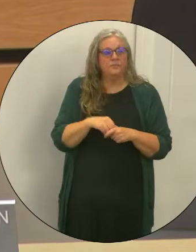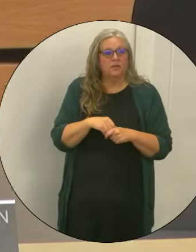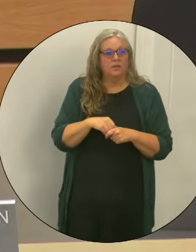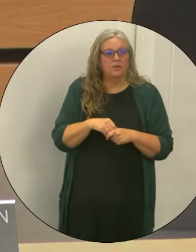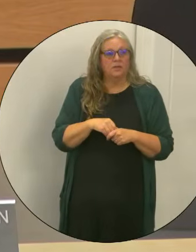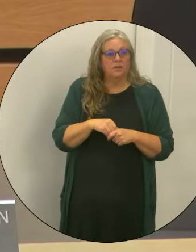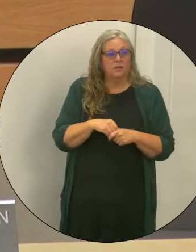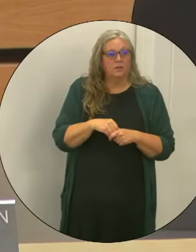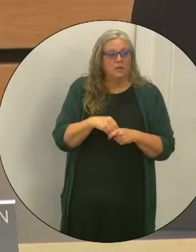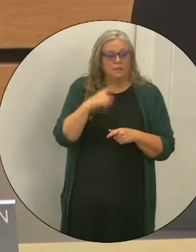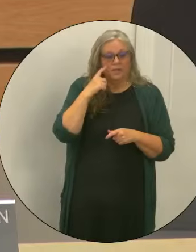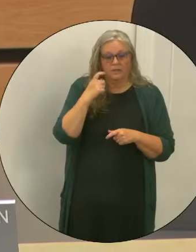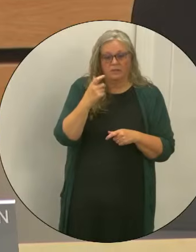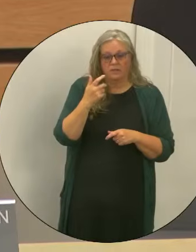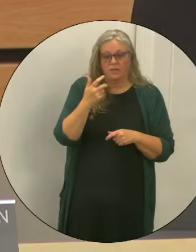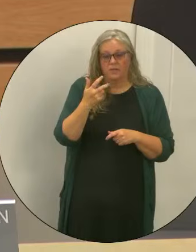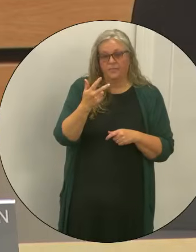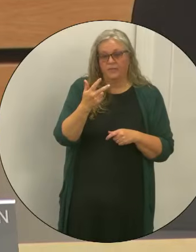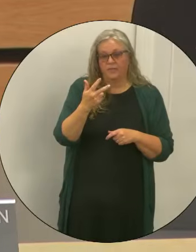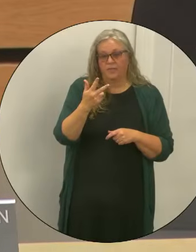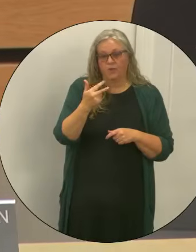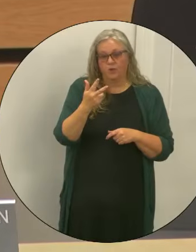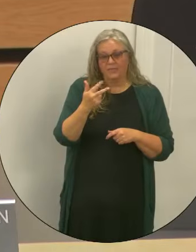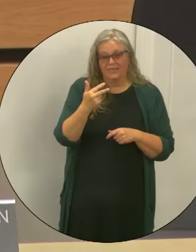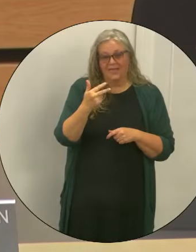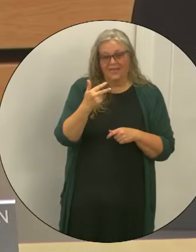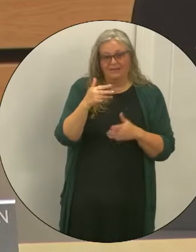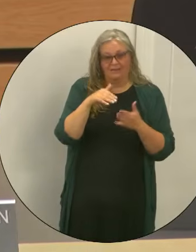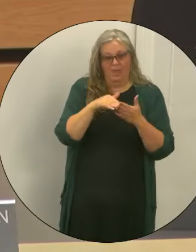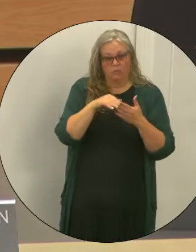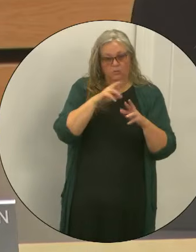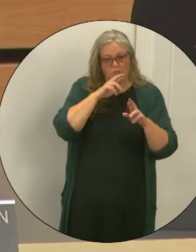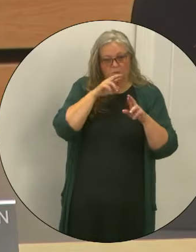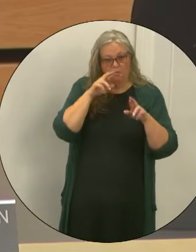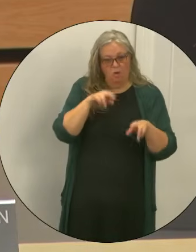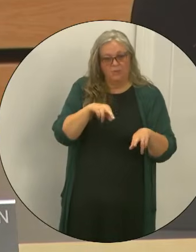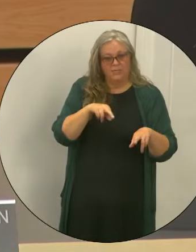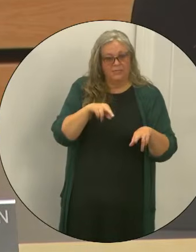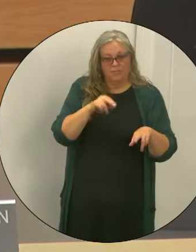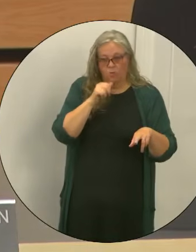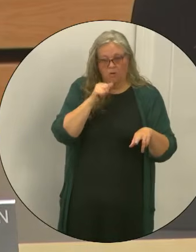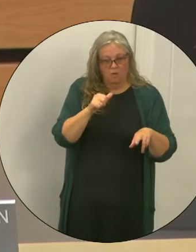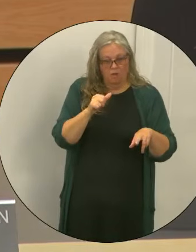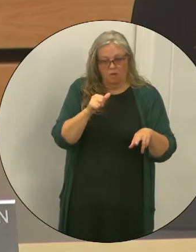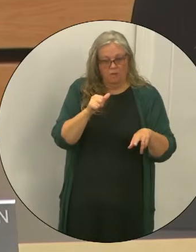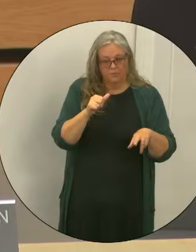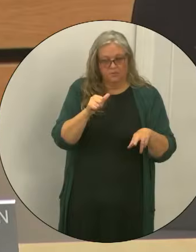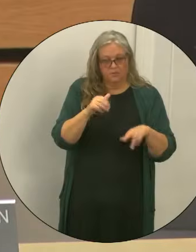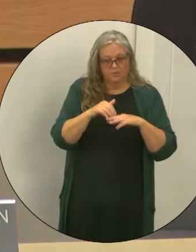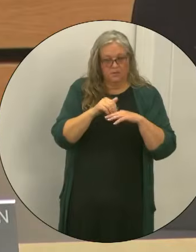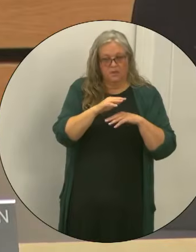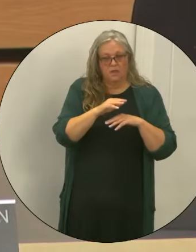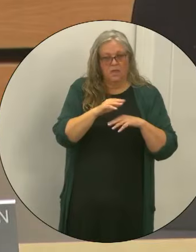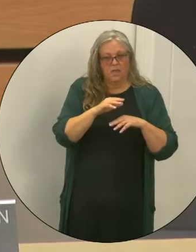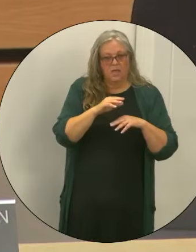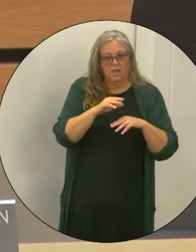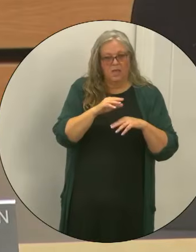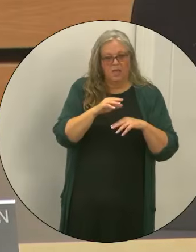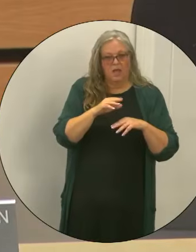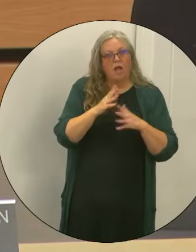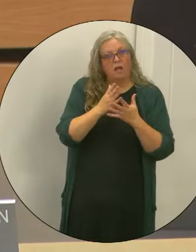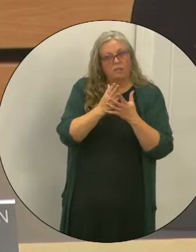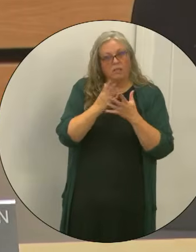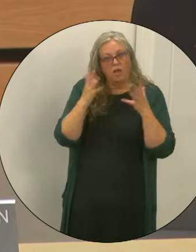drop of the 13,000 responses that were not done, and it's relative because a lot of the responses were in the